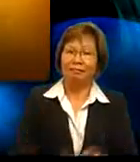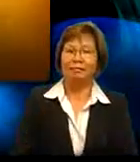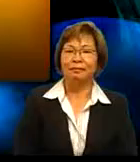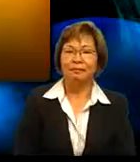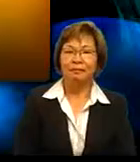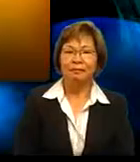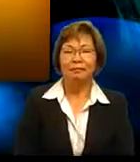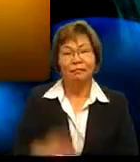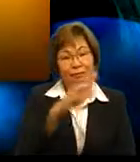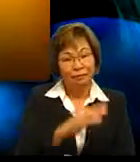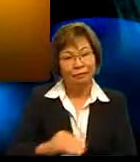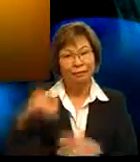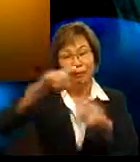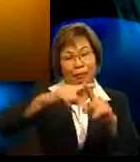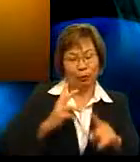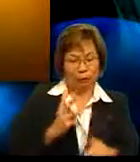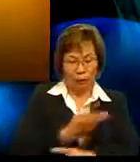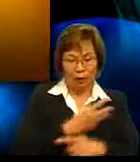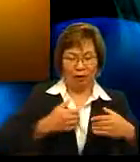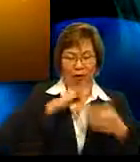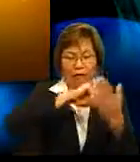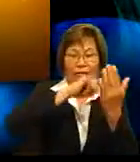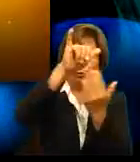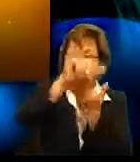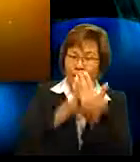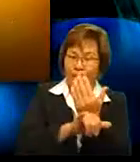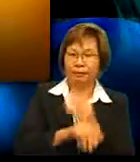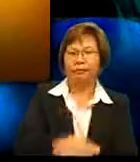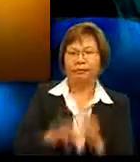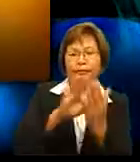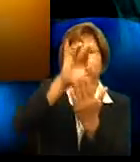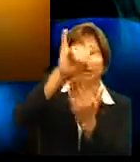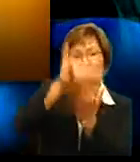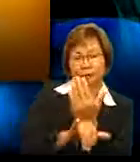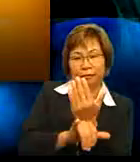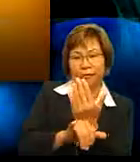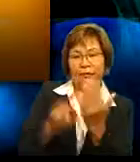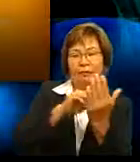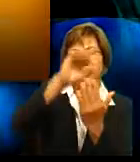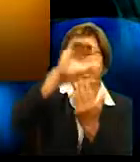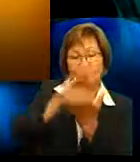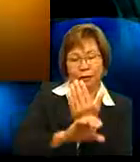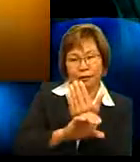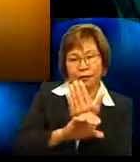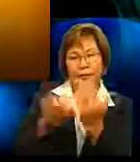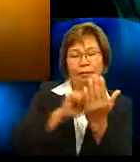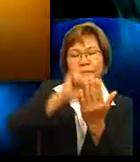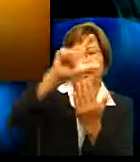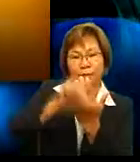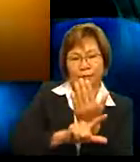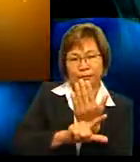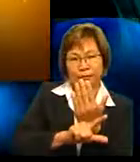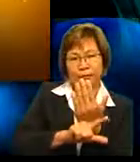Saturday. And in months we have January, February, March,